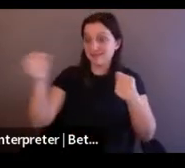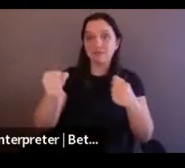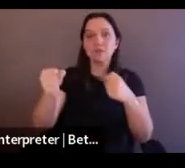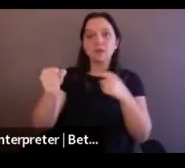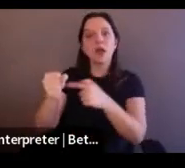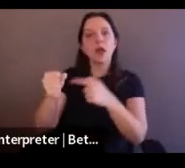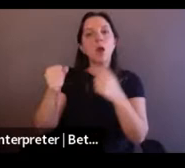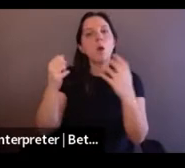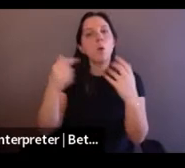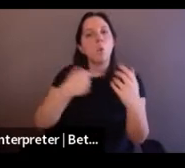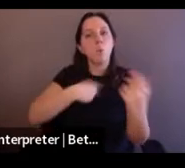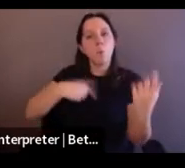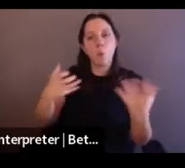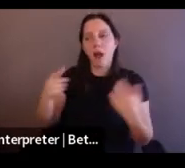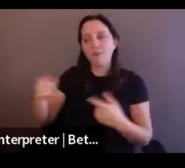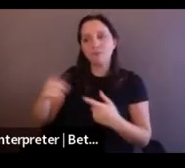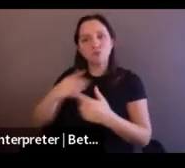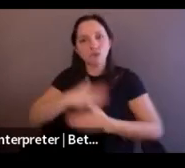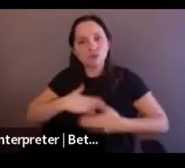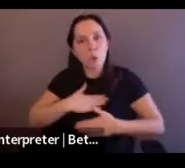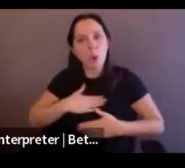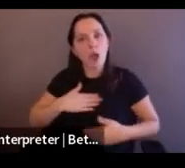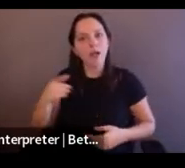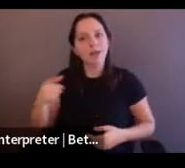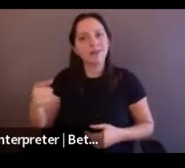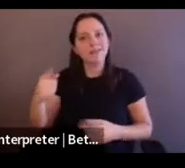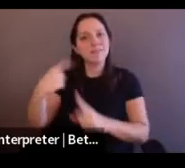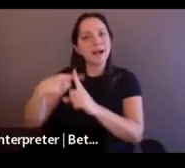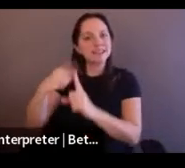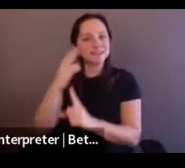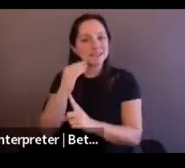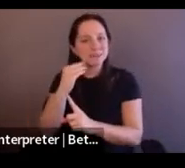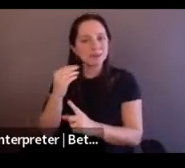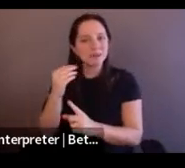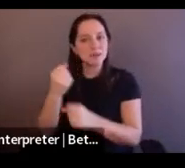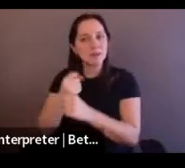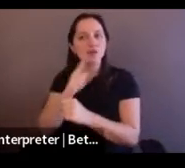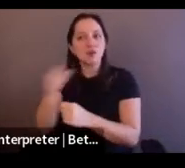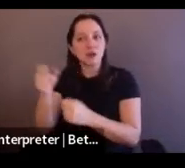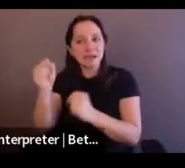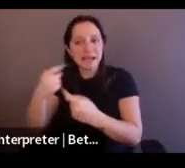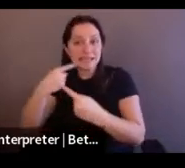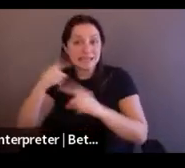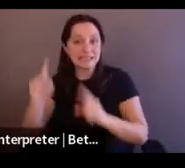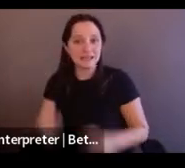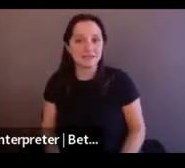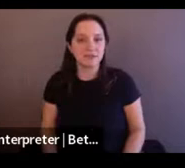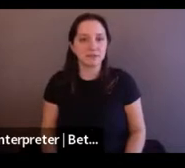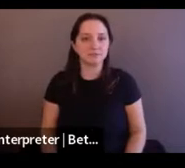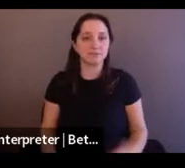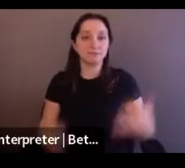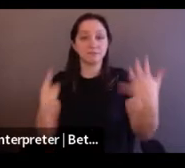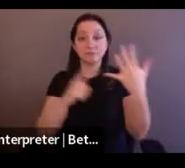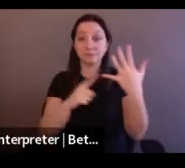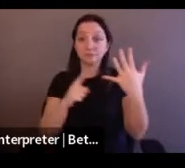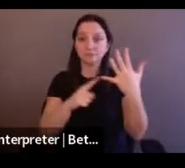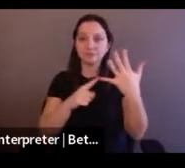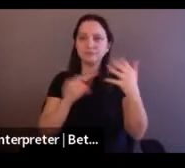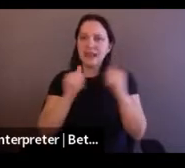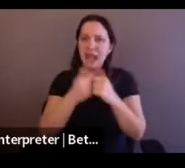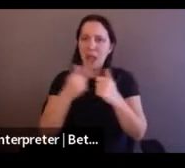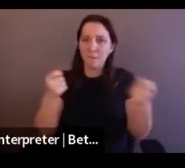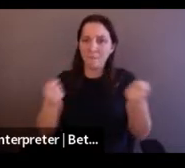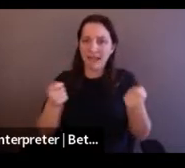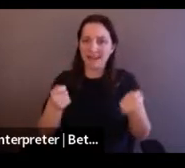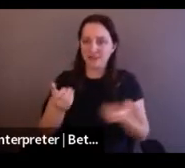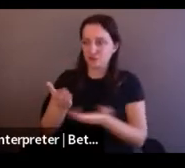background information do they need? And then you really want to think about managing volunteers from the organization side. What kind of